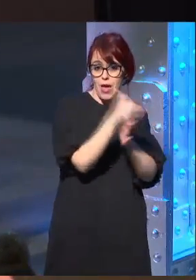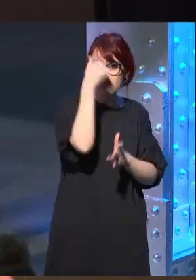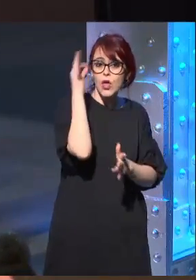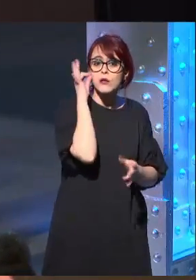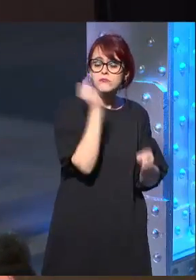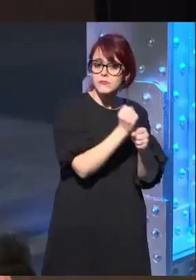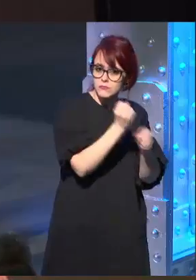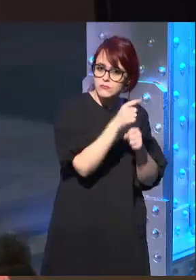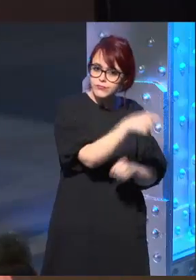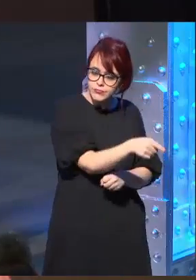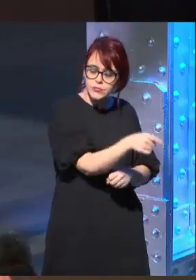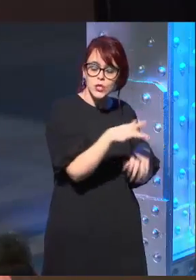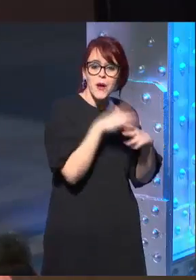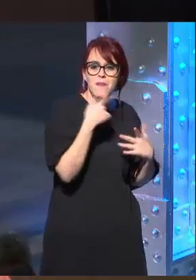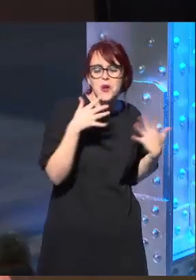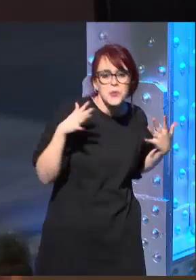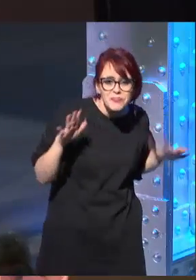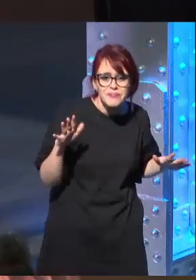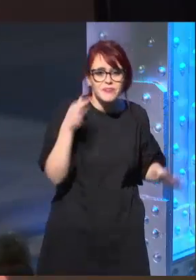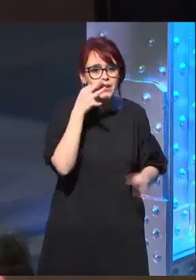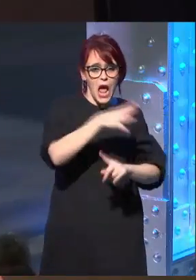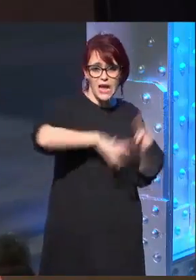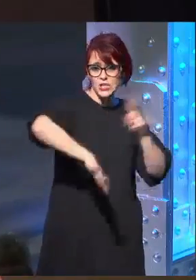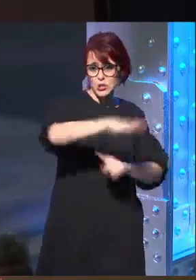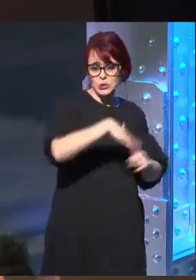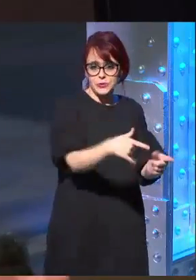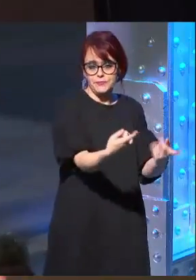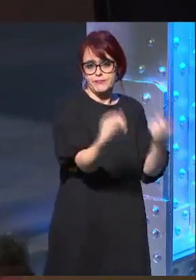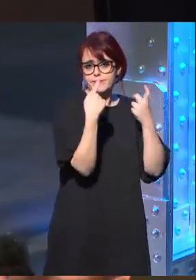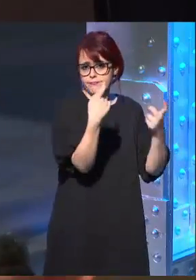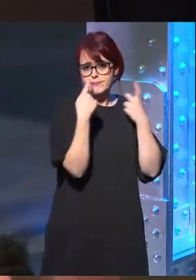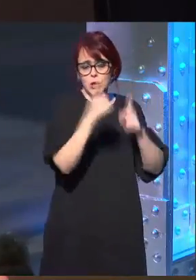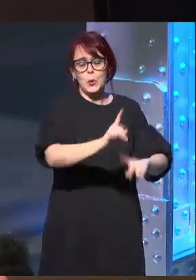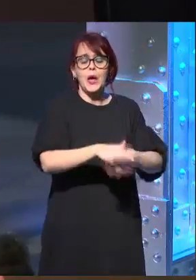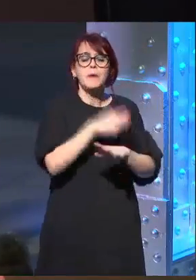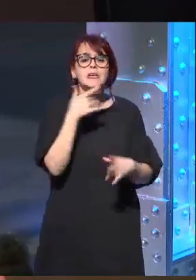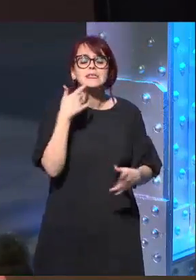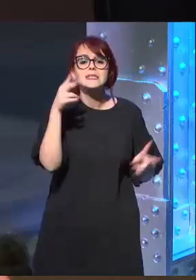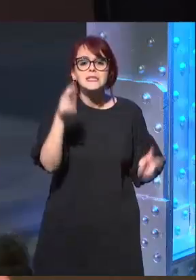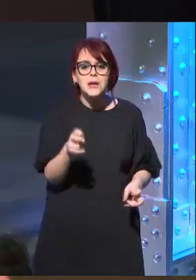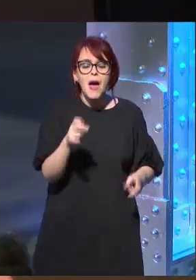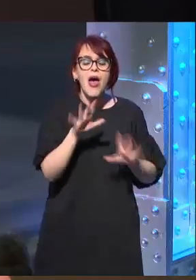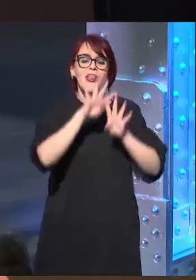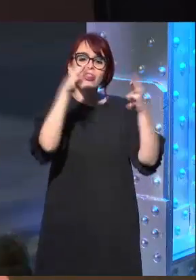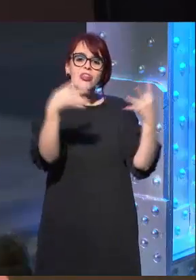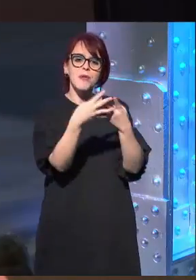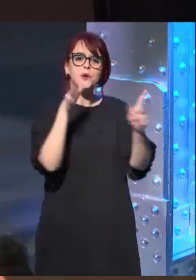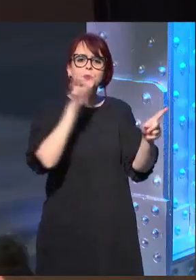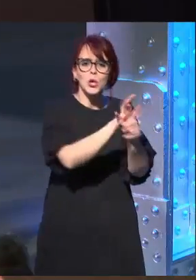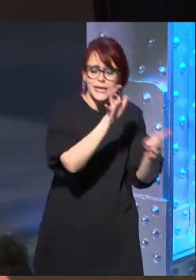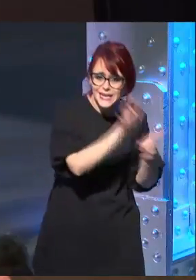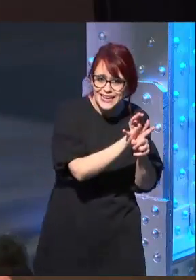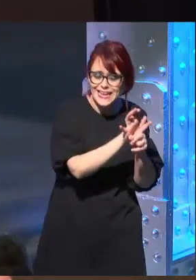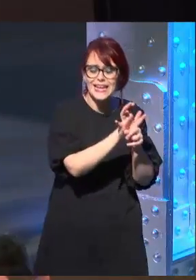hear this, and for my colleagues at work to hear it. And actually, we do not get this information. We get